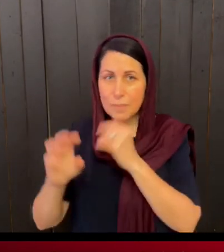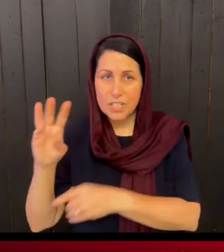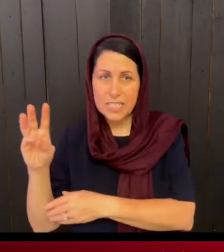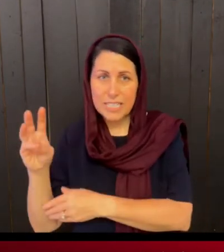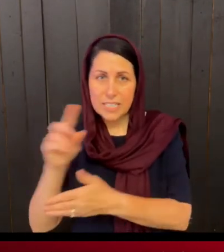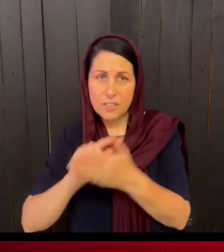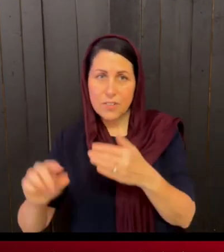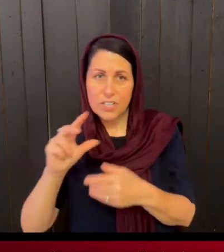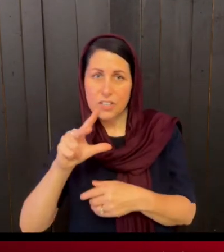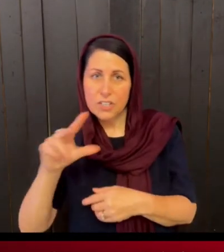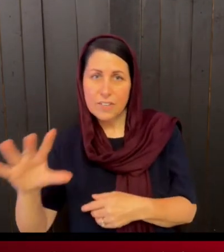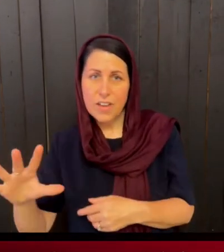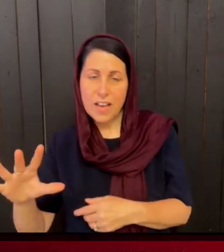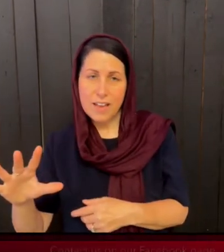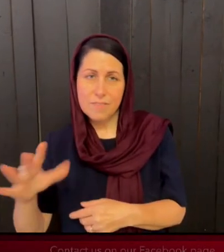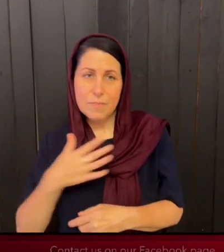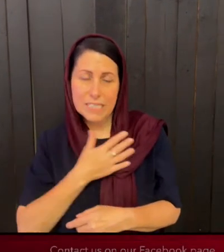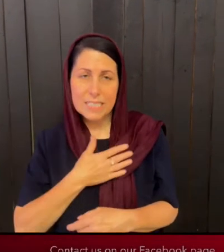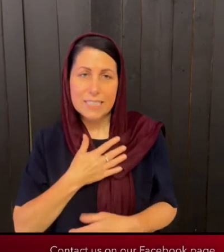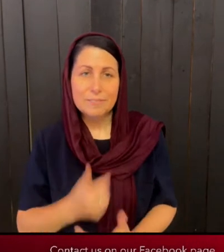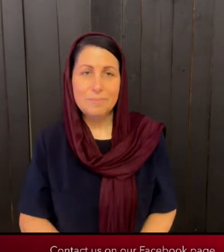verse